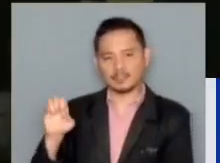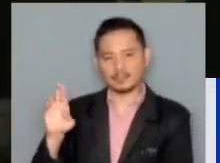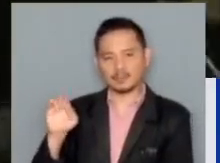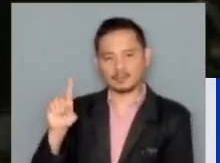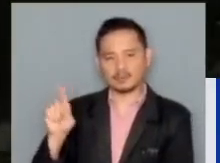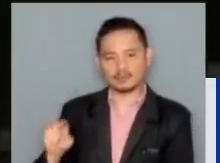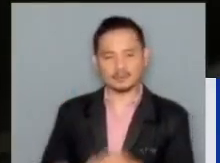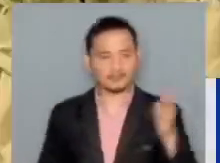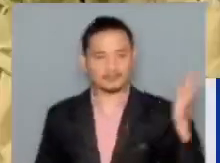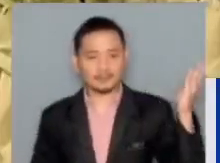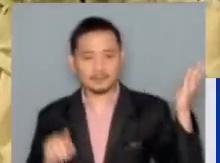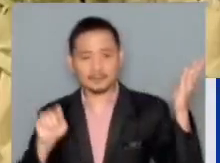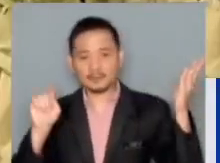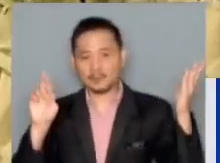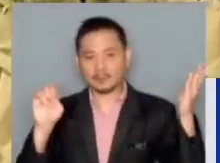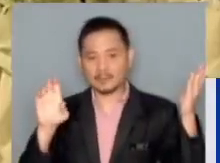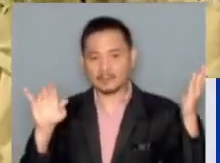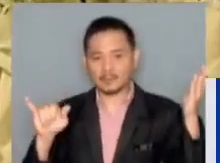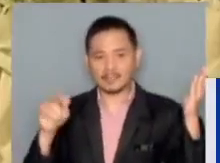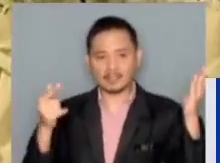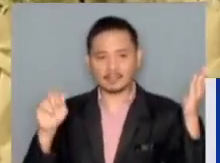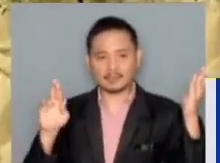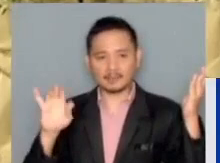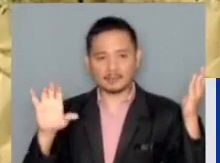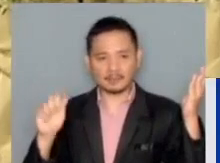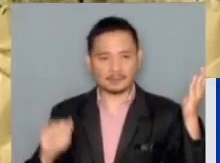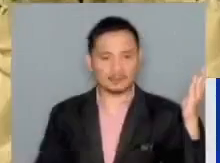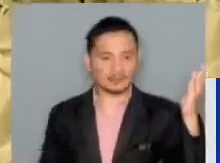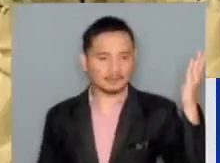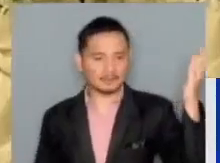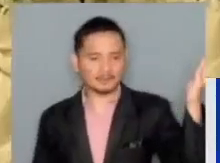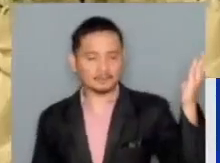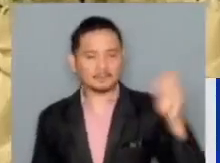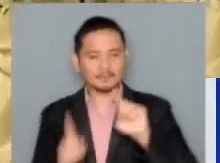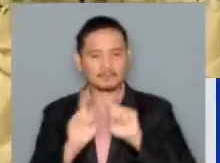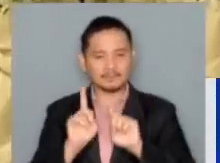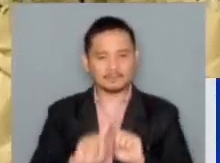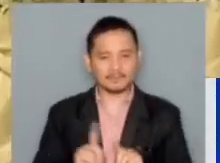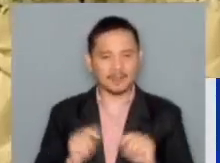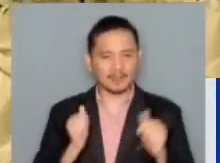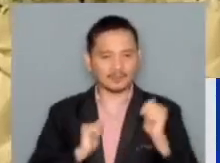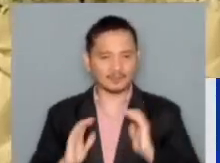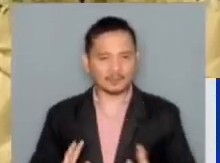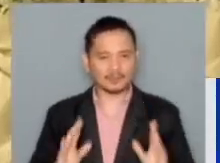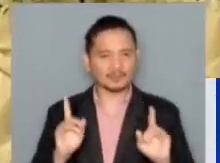Garcia. Naroon din ang members ng bigating cast na binubuo ng ilang veteran actors at Sparkle Talents.